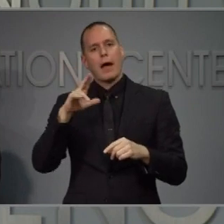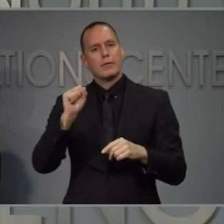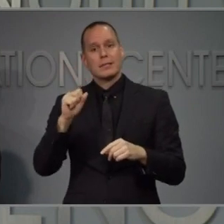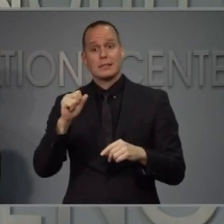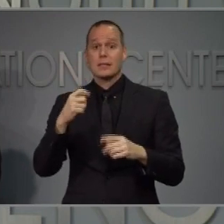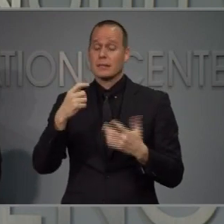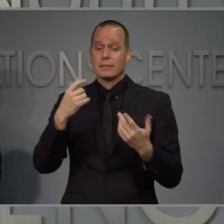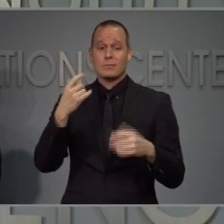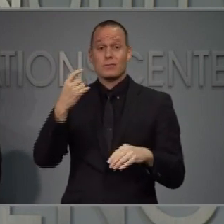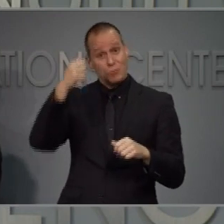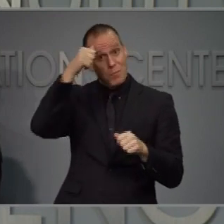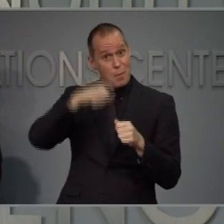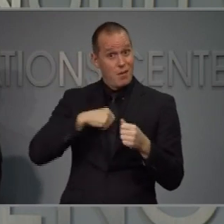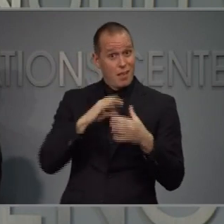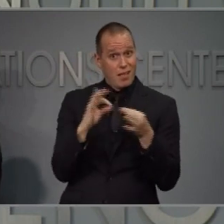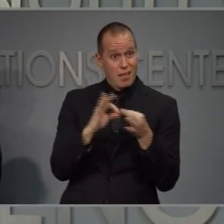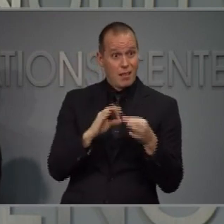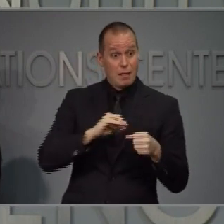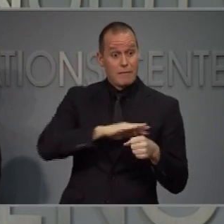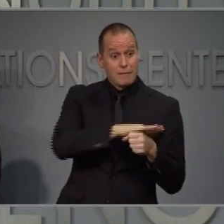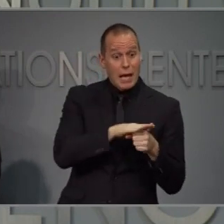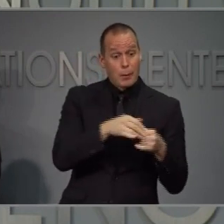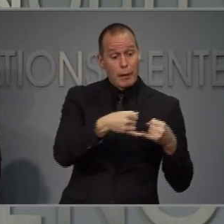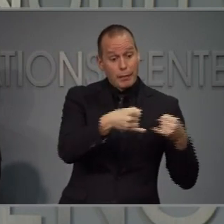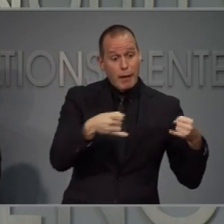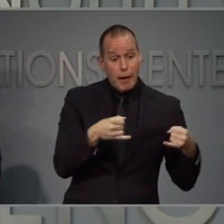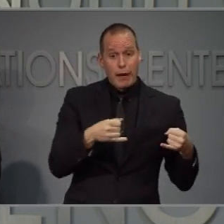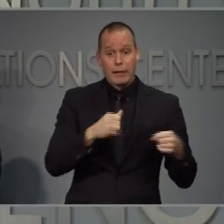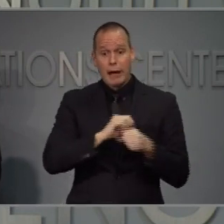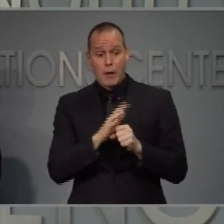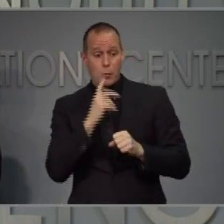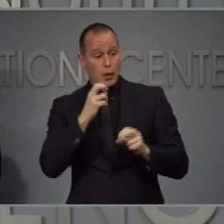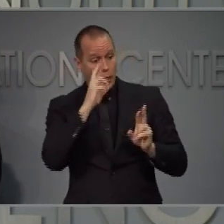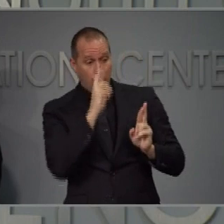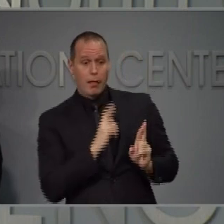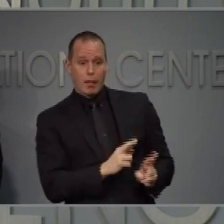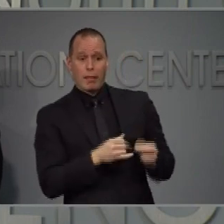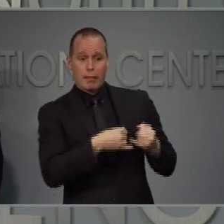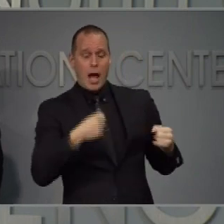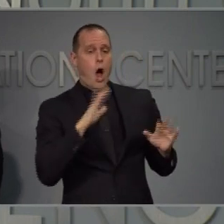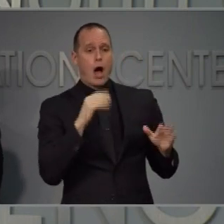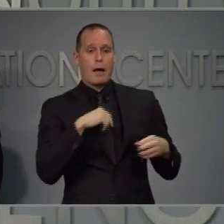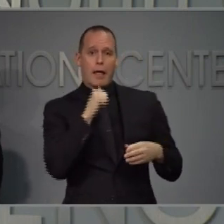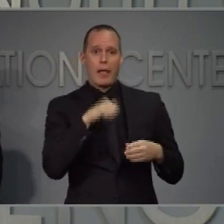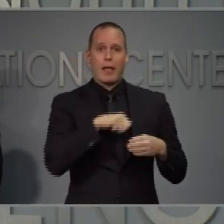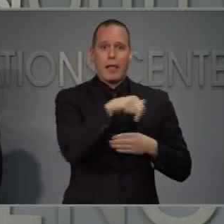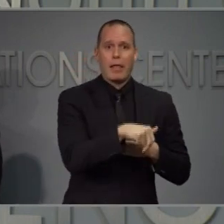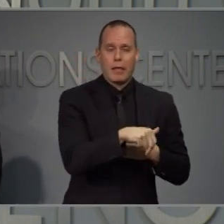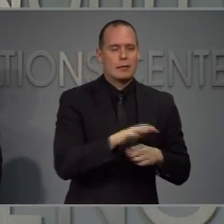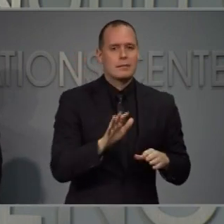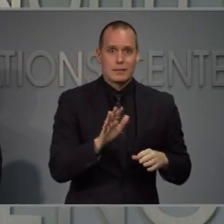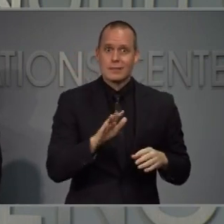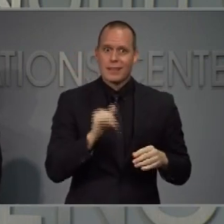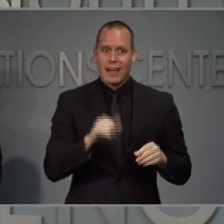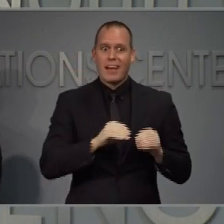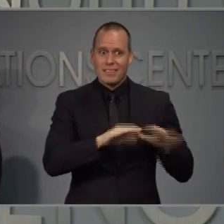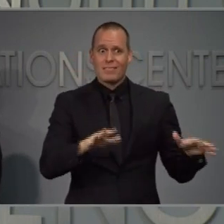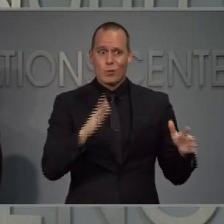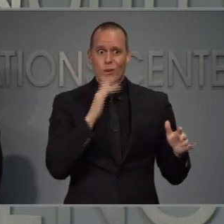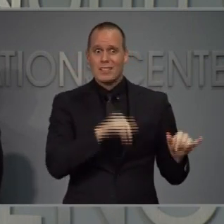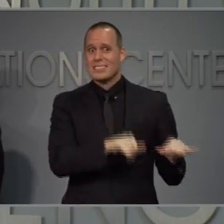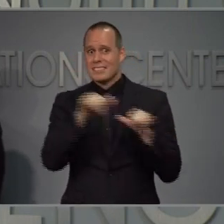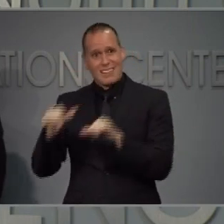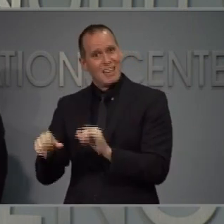county lines, it doesn't respect state lines either. And Dr. Cohen, if you'd like to add to that, she says I did a good job on that one, so